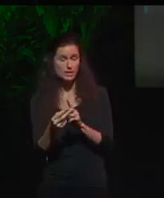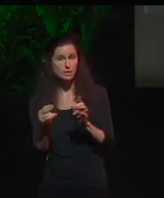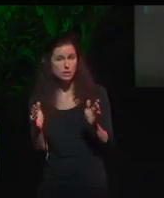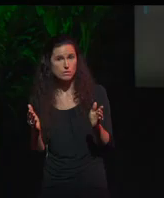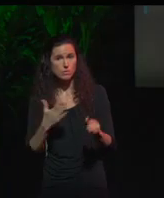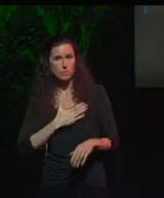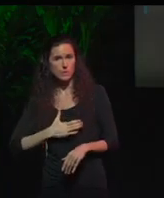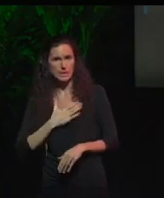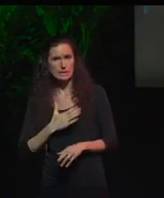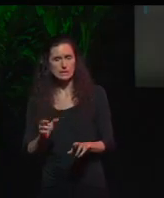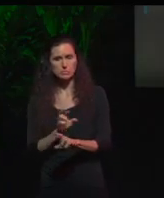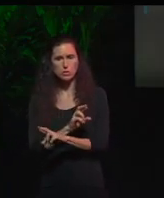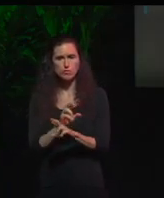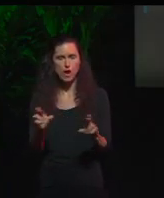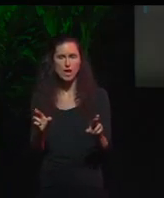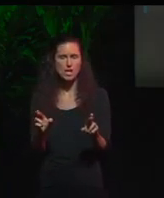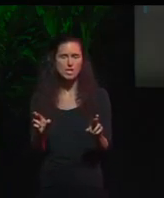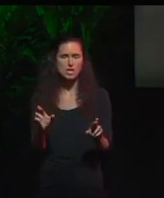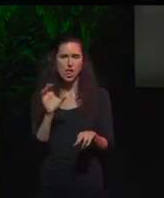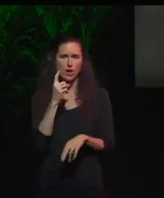for information on all of those coming up.